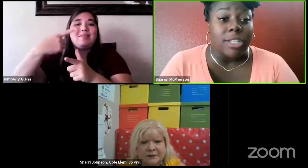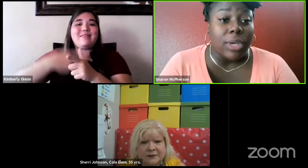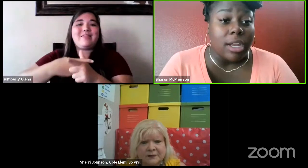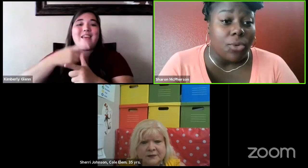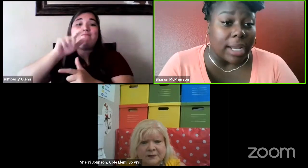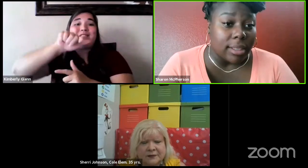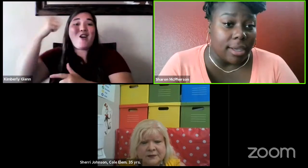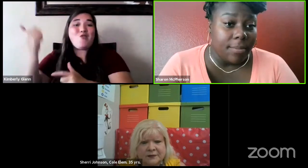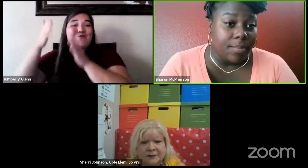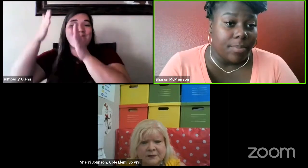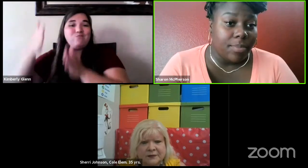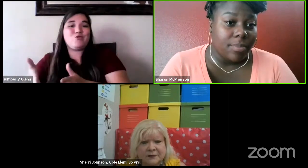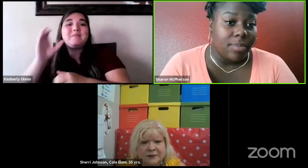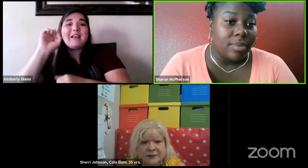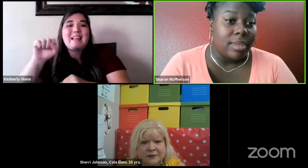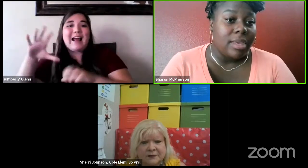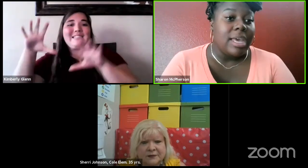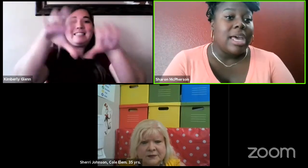If you answer incorrectly,